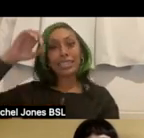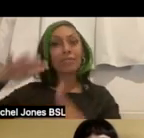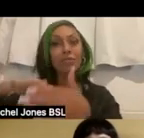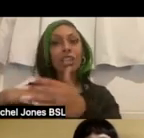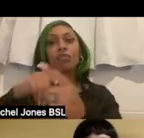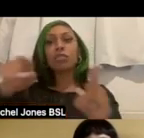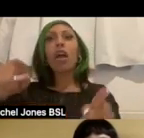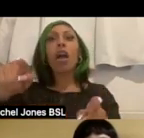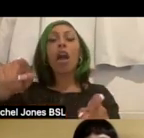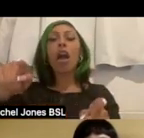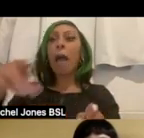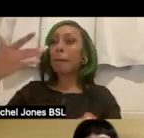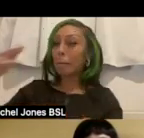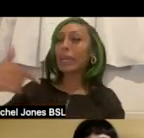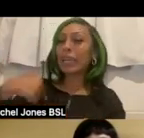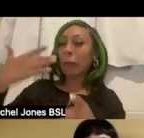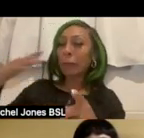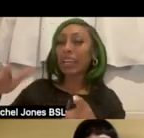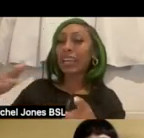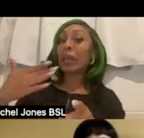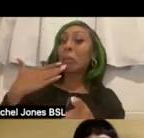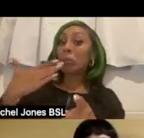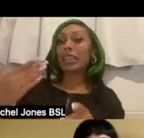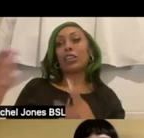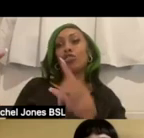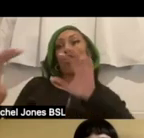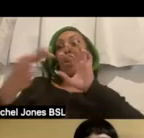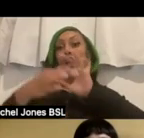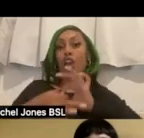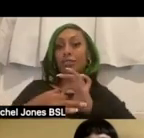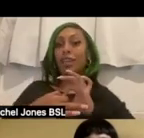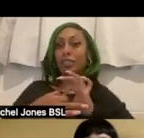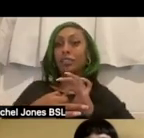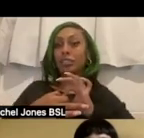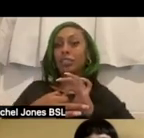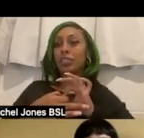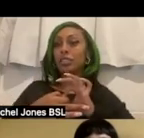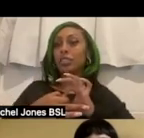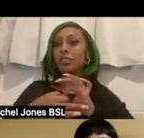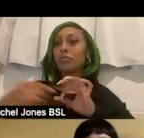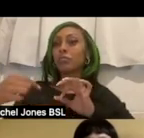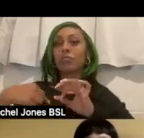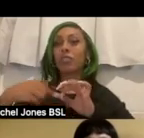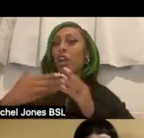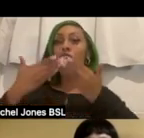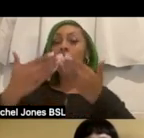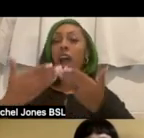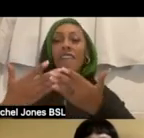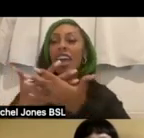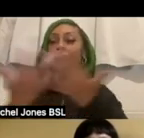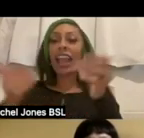please reach out. Similarly, I offer my support to any activist networks working to address these issues.